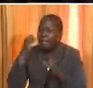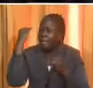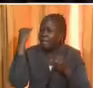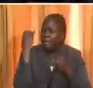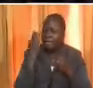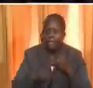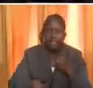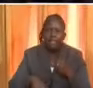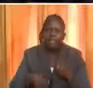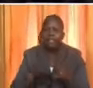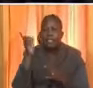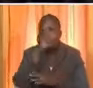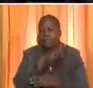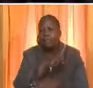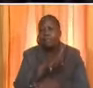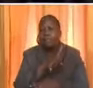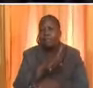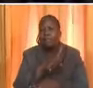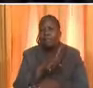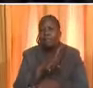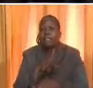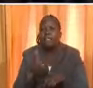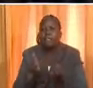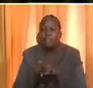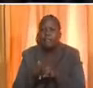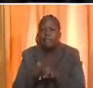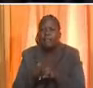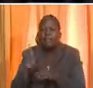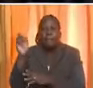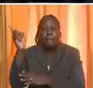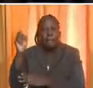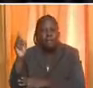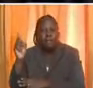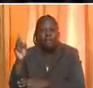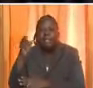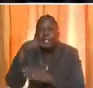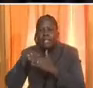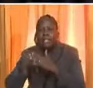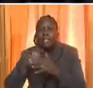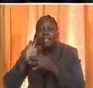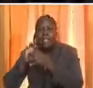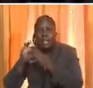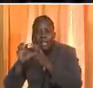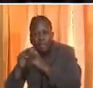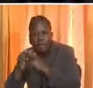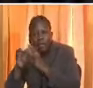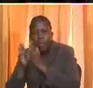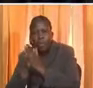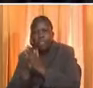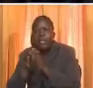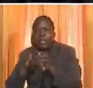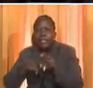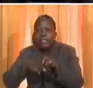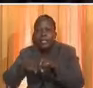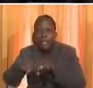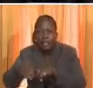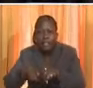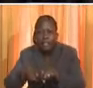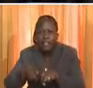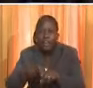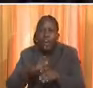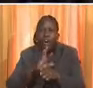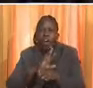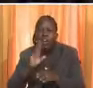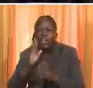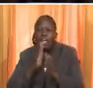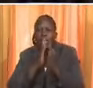and beyond recall, that the President is ineligible to directly or indirectly initiate a